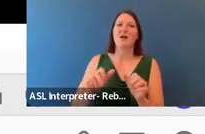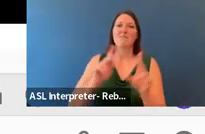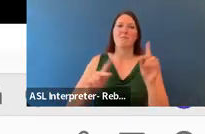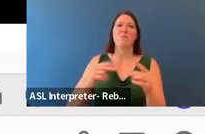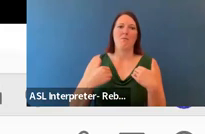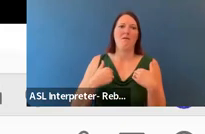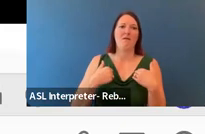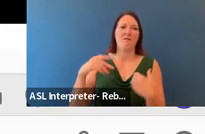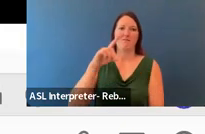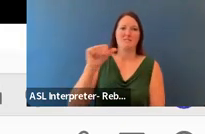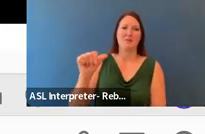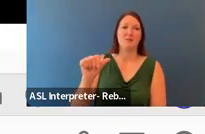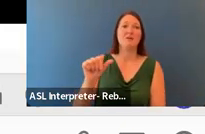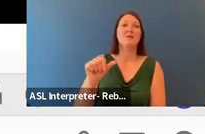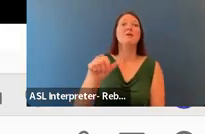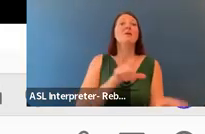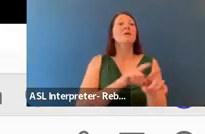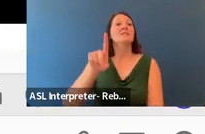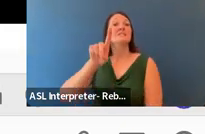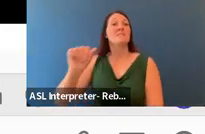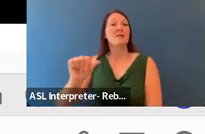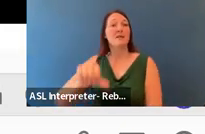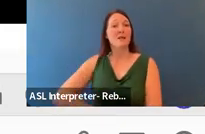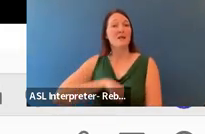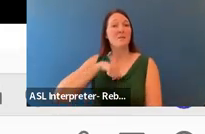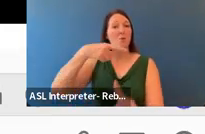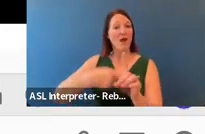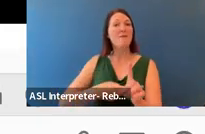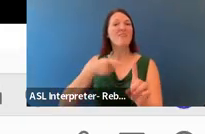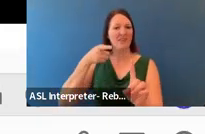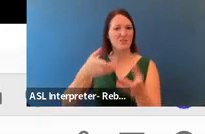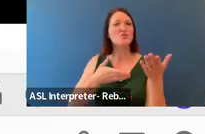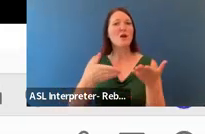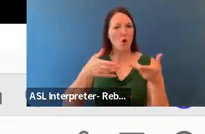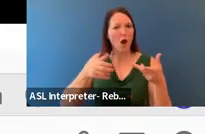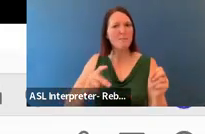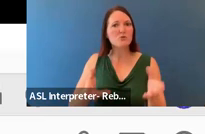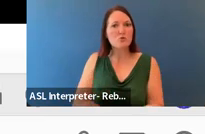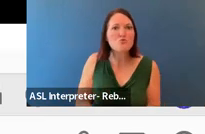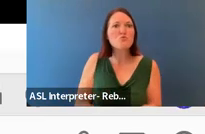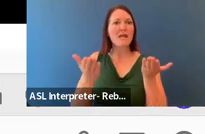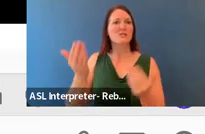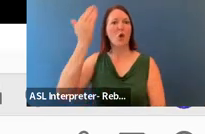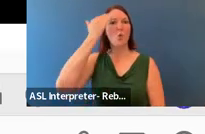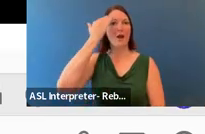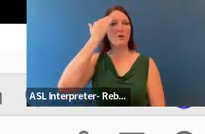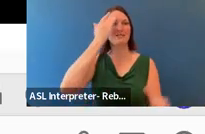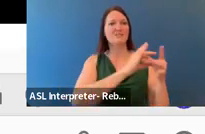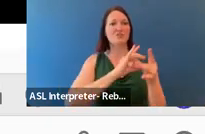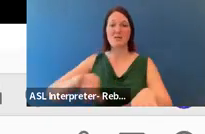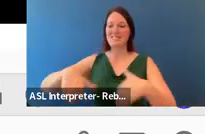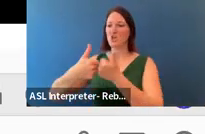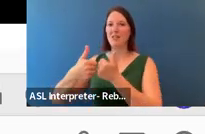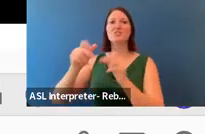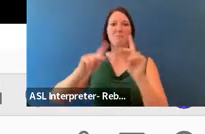disabilities. And whereas Disability Pride Month serves as an opportunity to raise awareness about the challenges faced